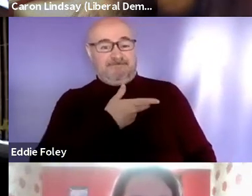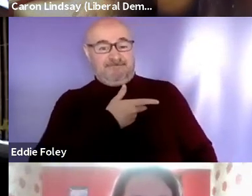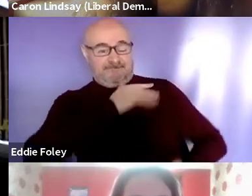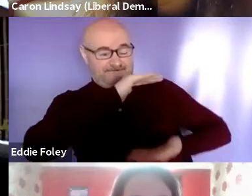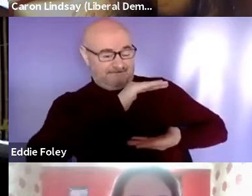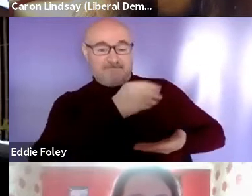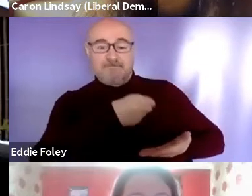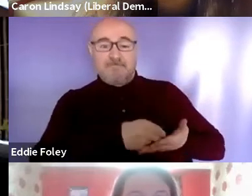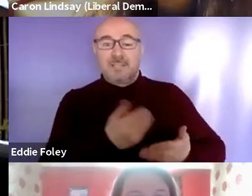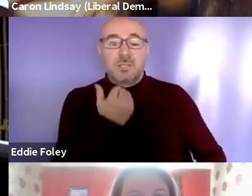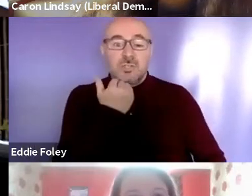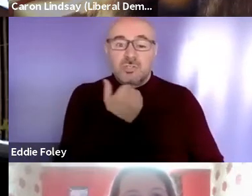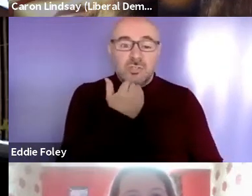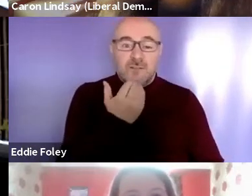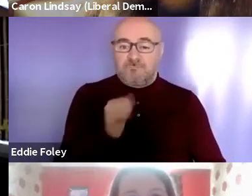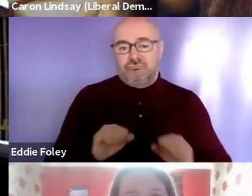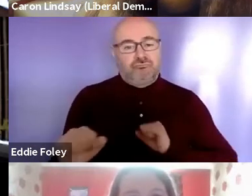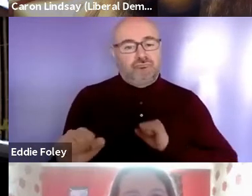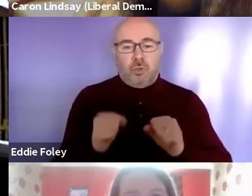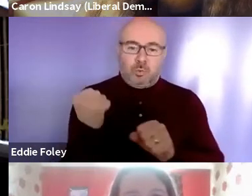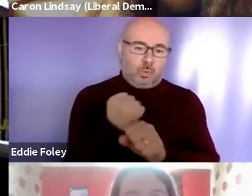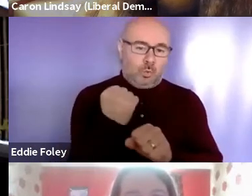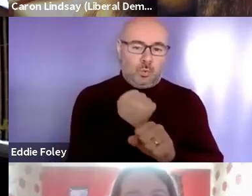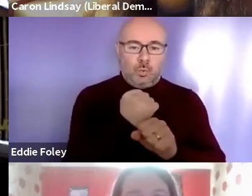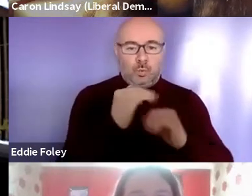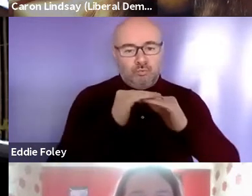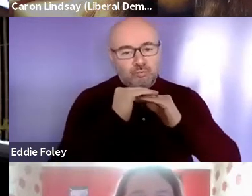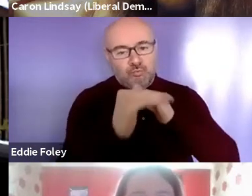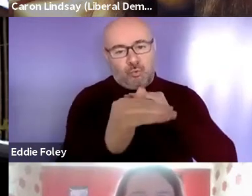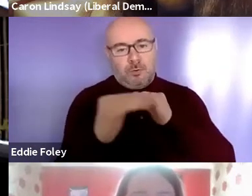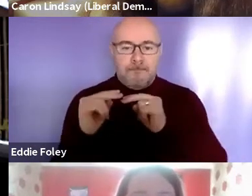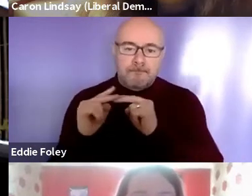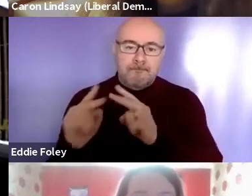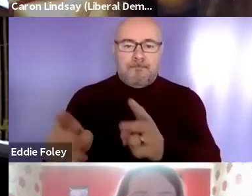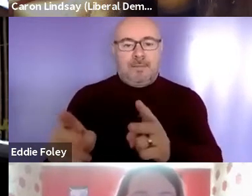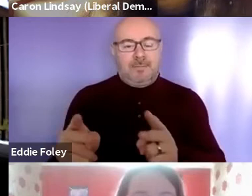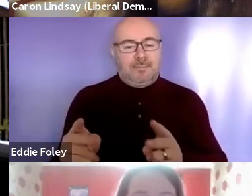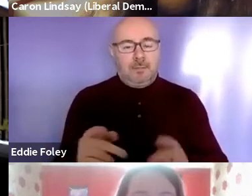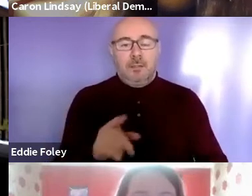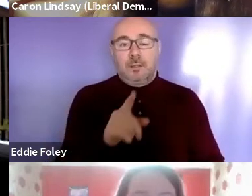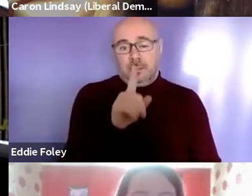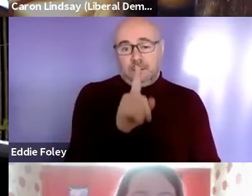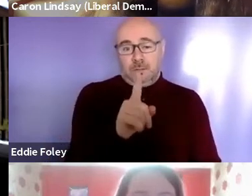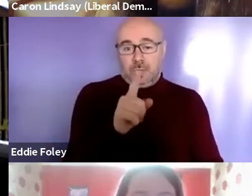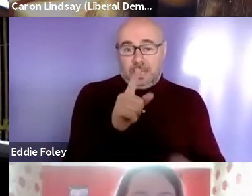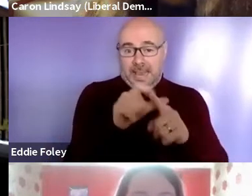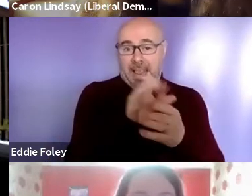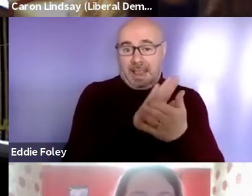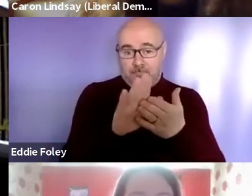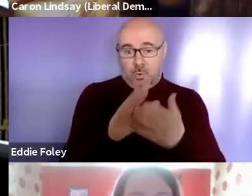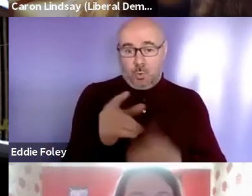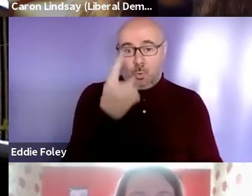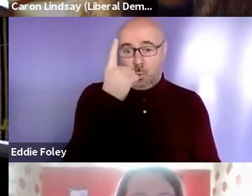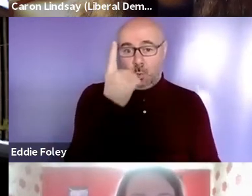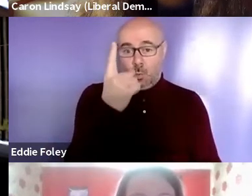government in the budget. But I mean, it's thought as well. I mean, where there was a street in Edinburgh where they put a new